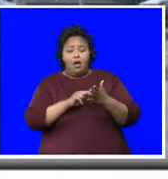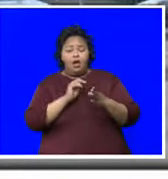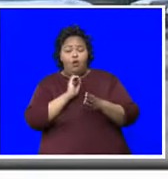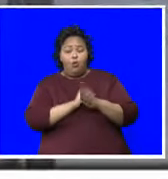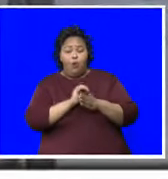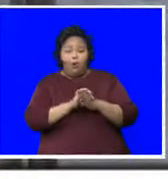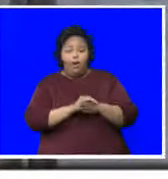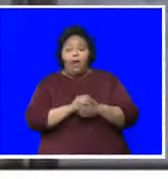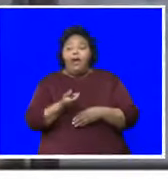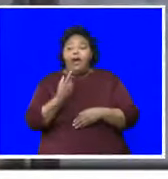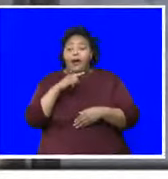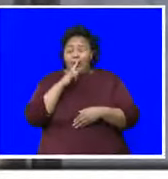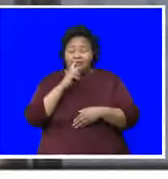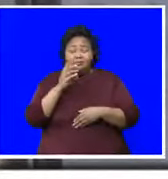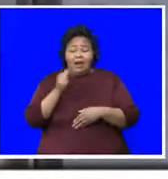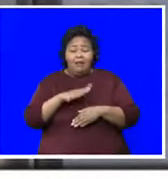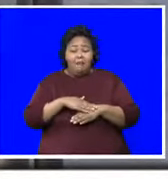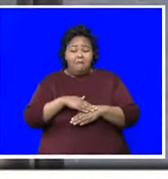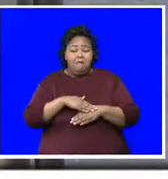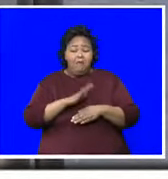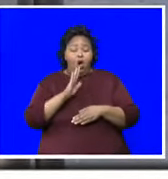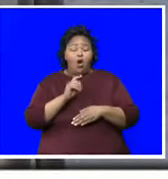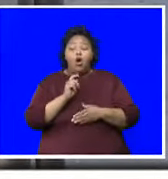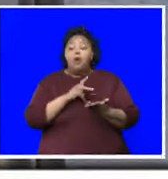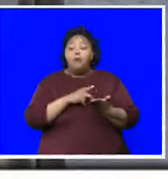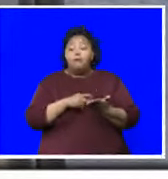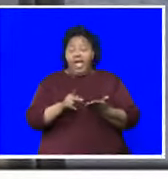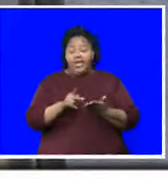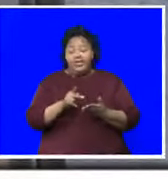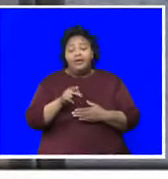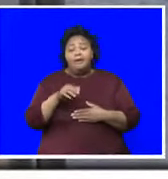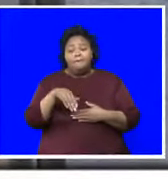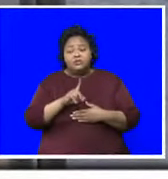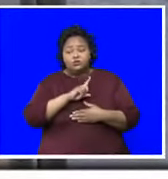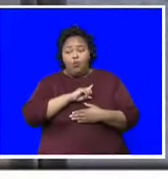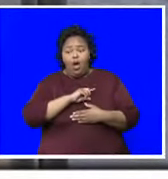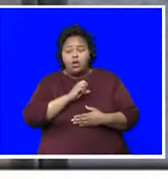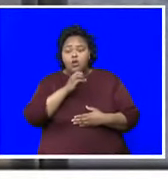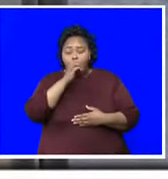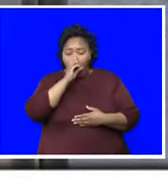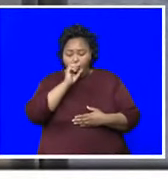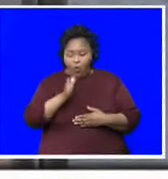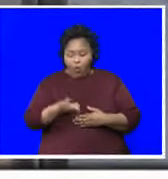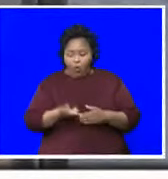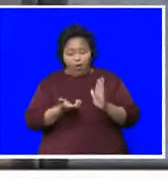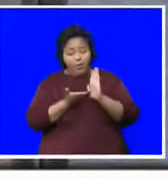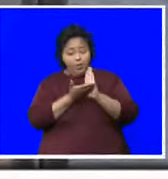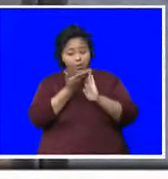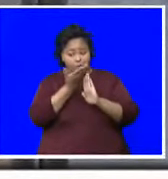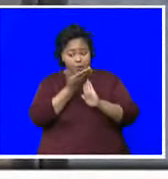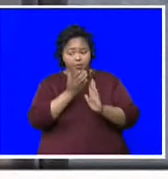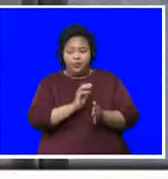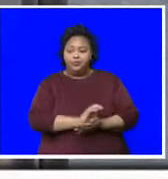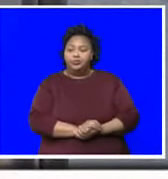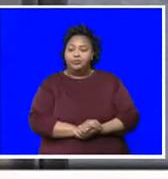make further financial adjustments as another fuel hike will kick in this week. Ministry of Natural